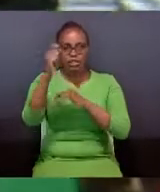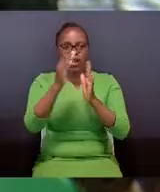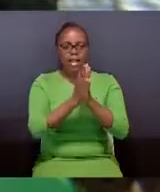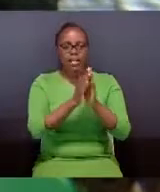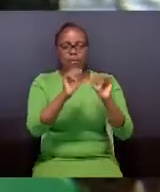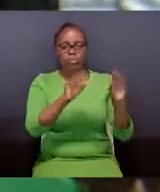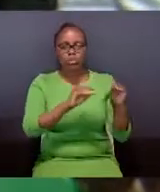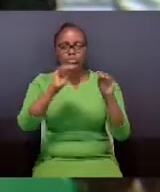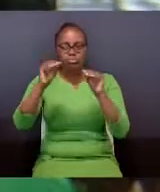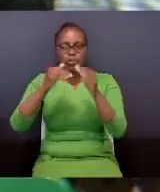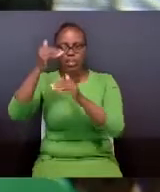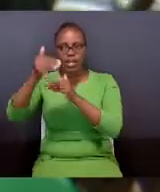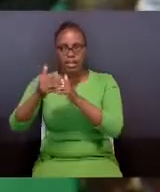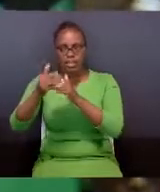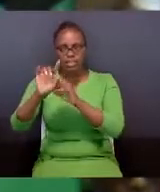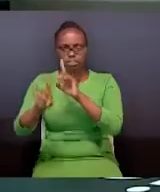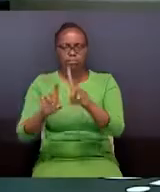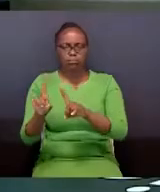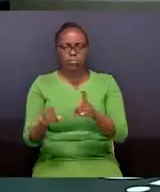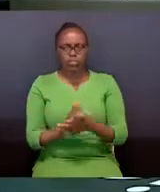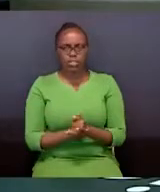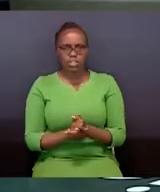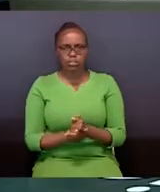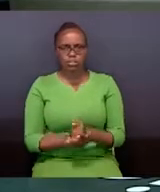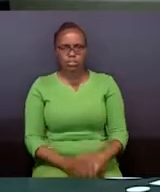can move on to this next round of questions. Thank you.